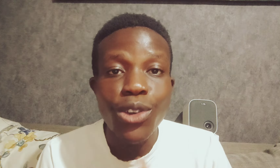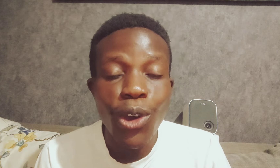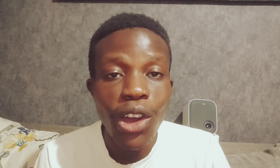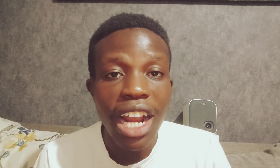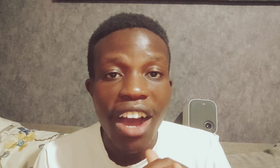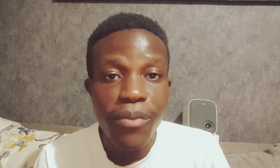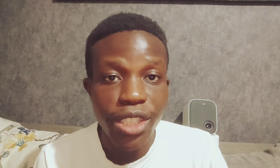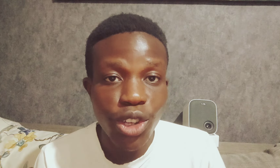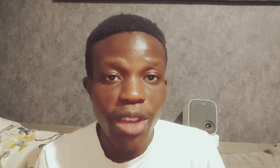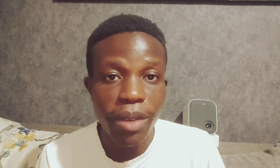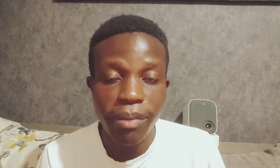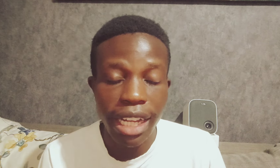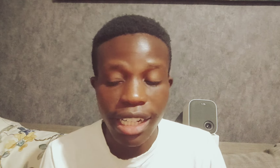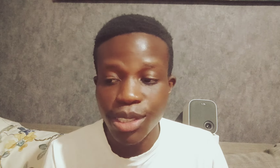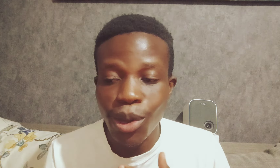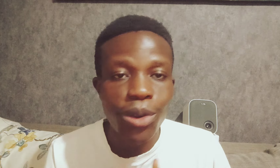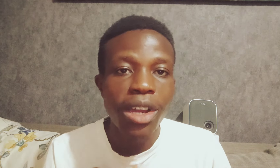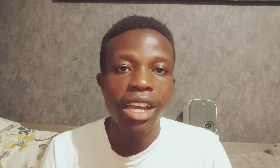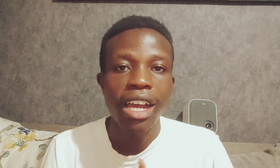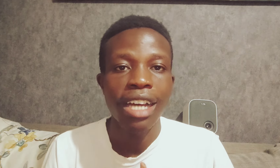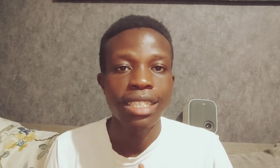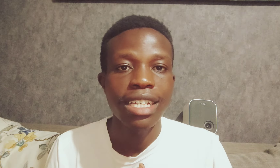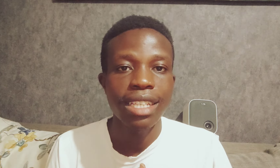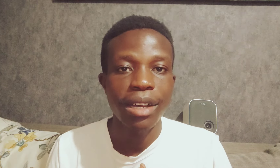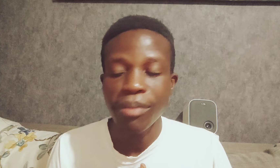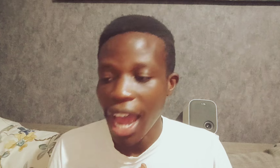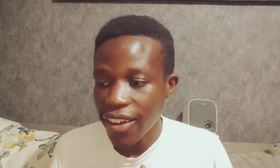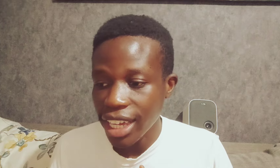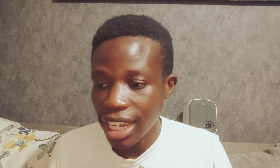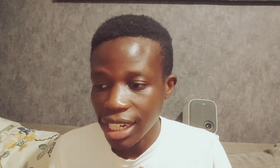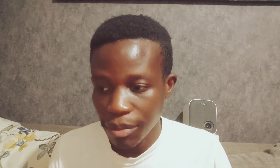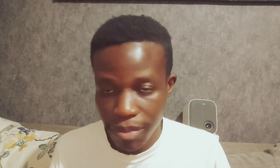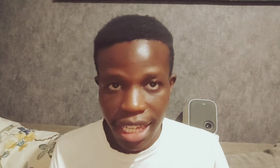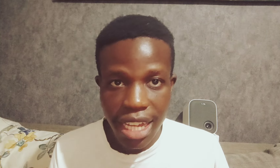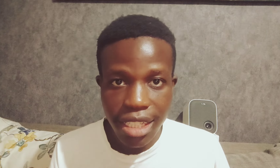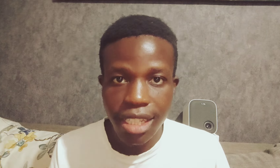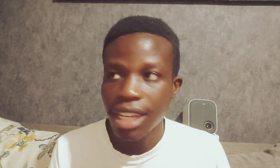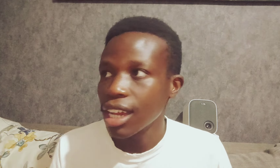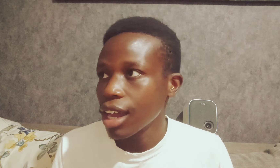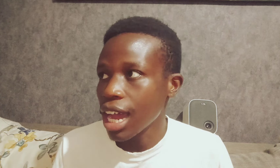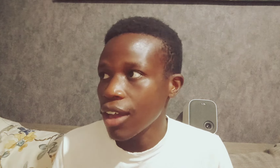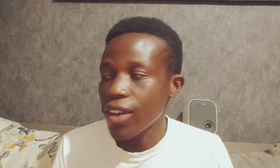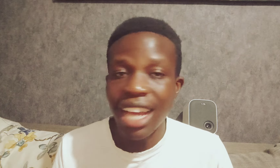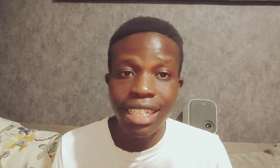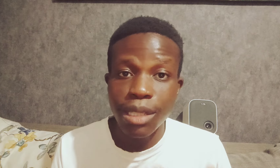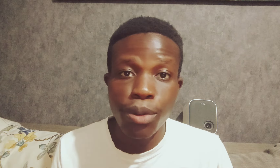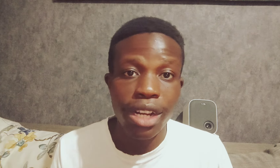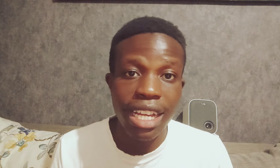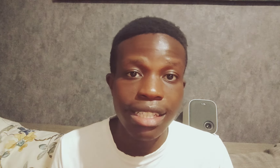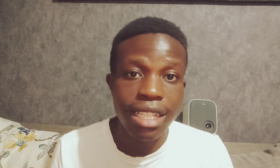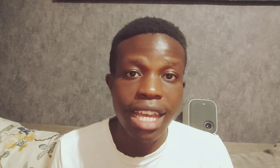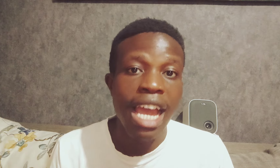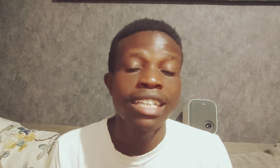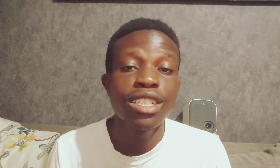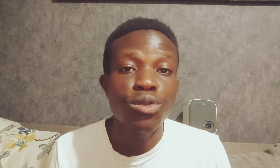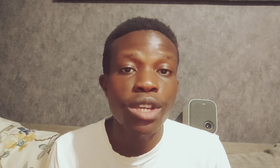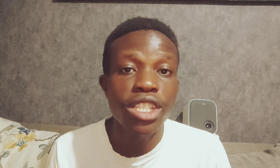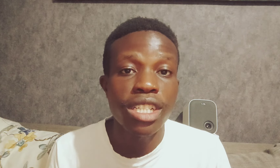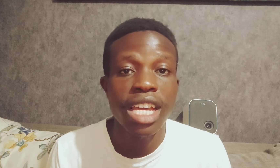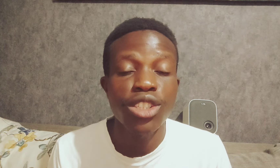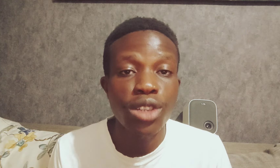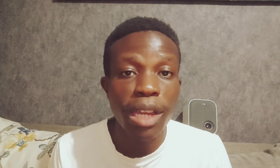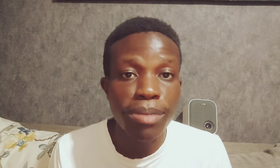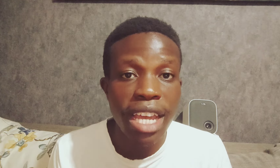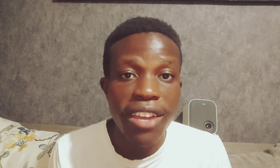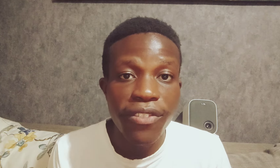love you all have been showing me, man. So as this hurricane begins, as it progresses, I just